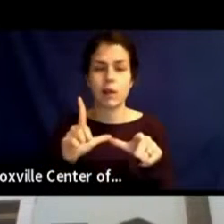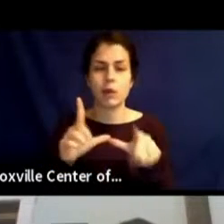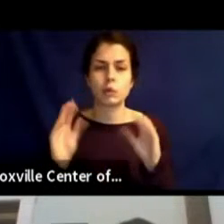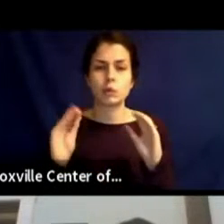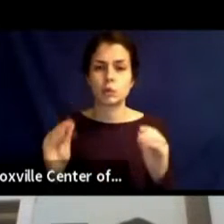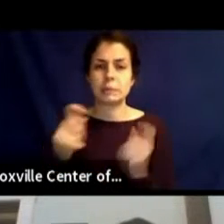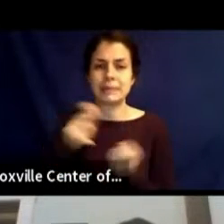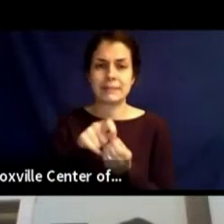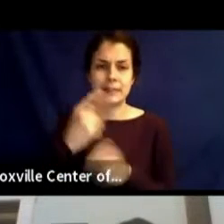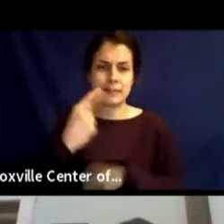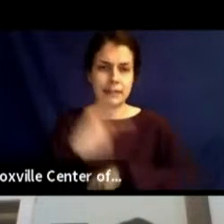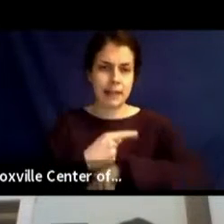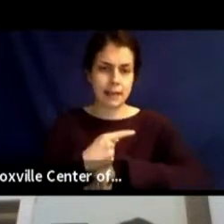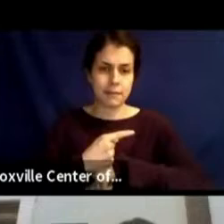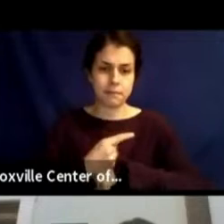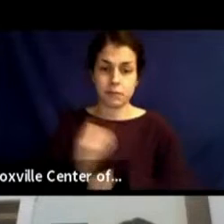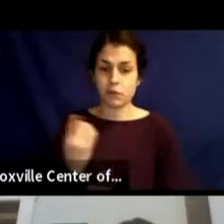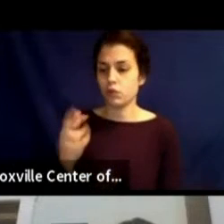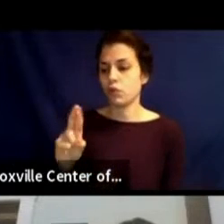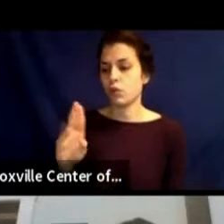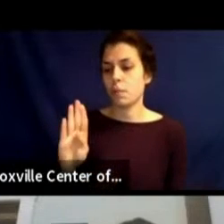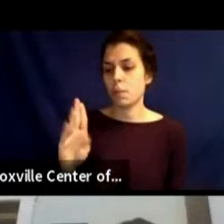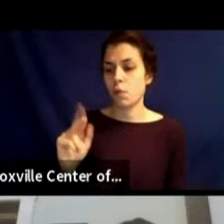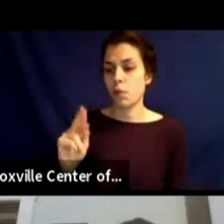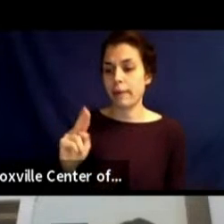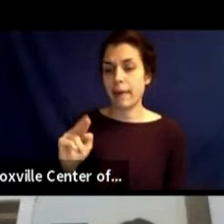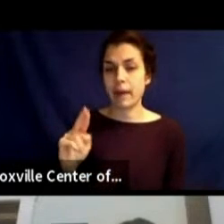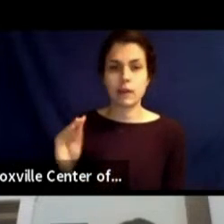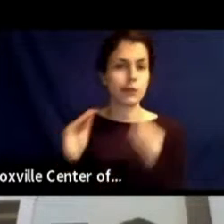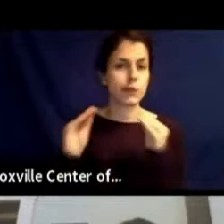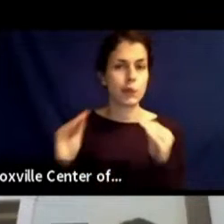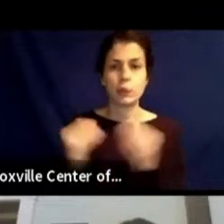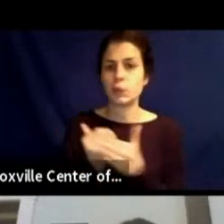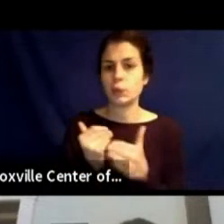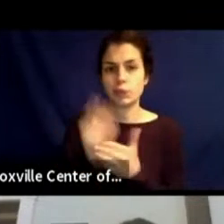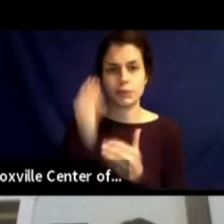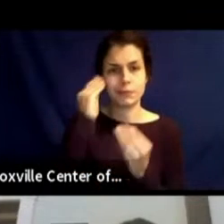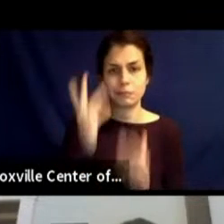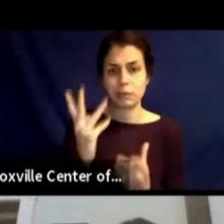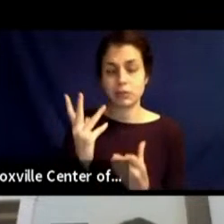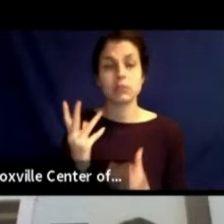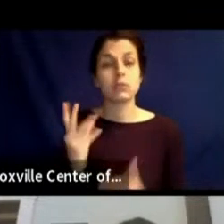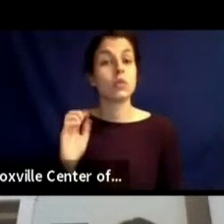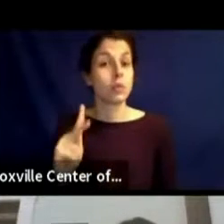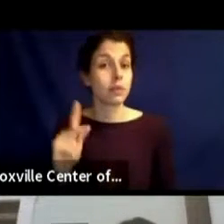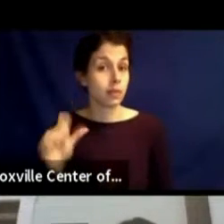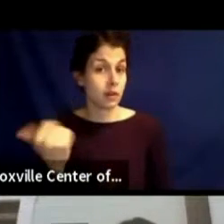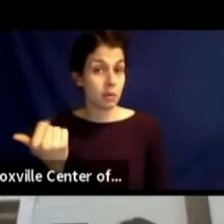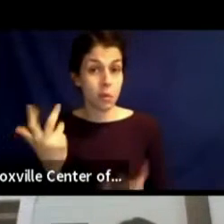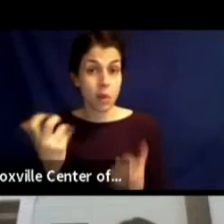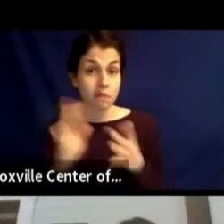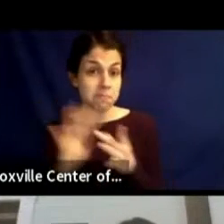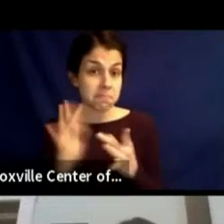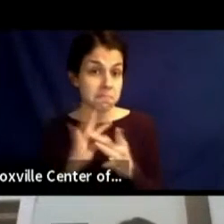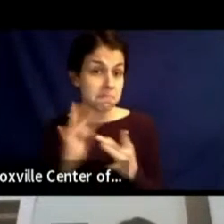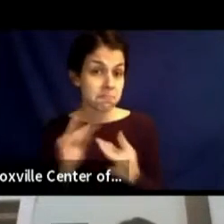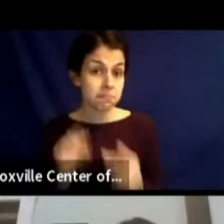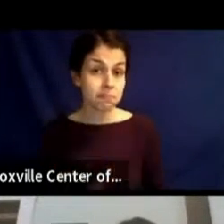I have nothing new to report on our end. Okay. Anybody have any comments on that one?